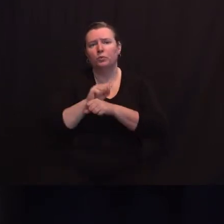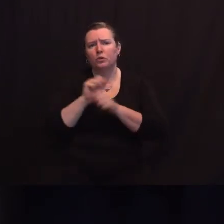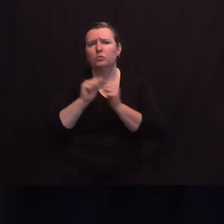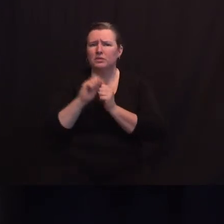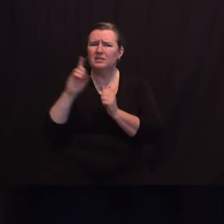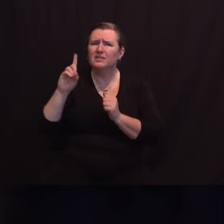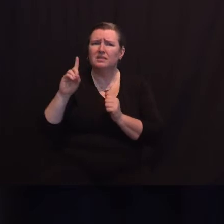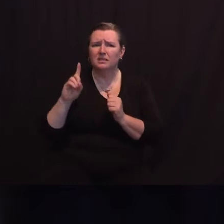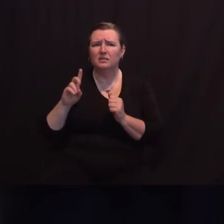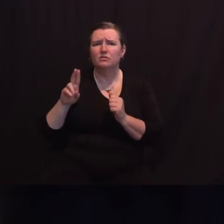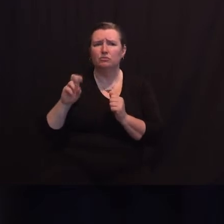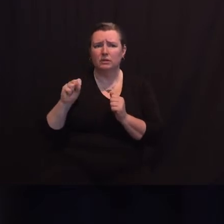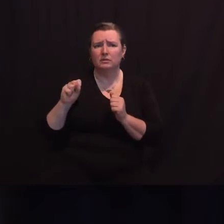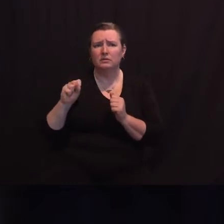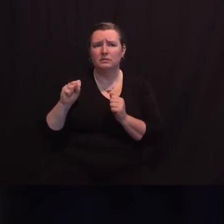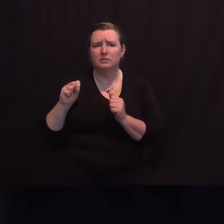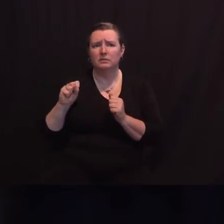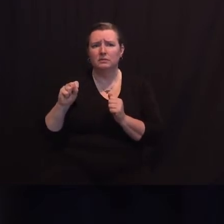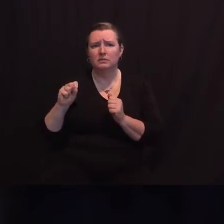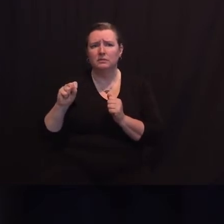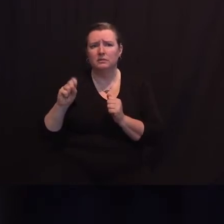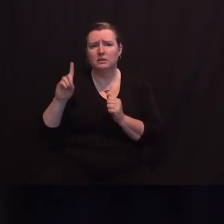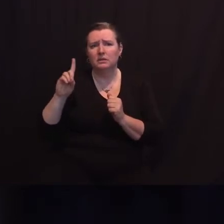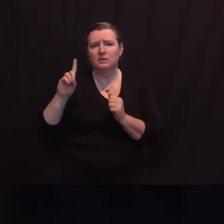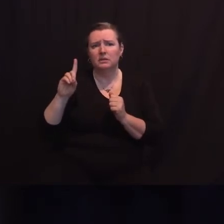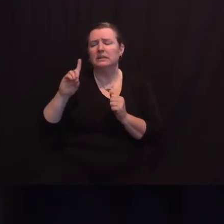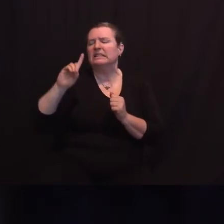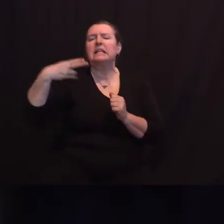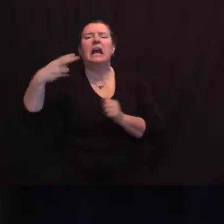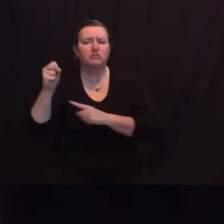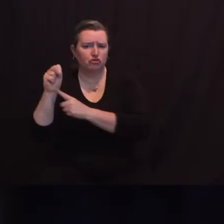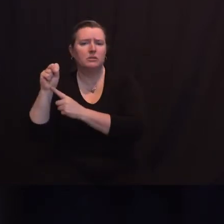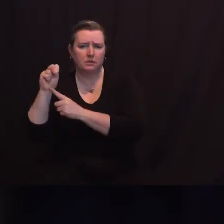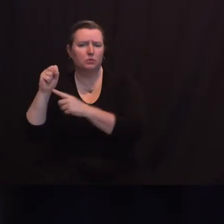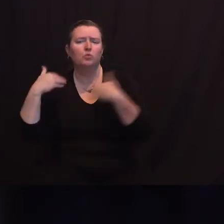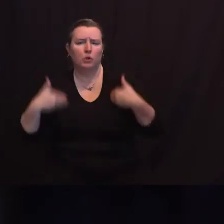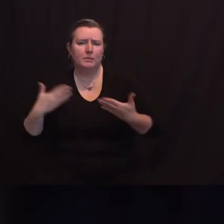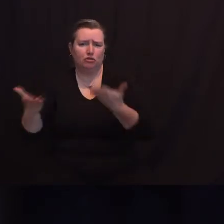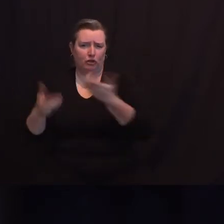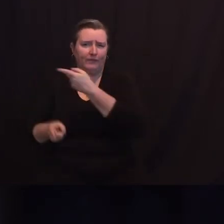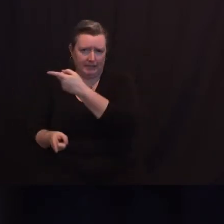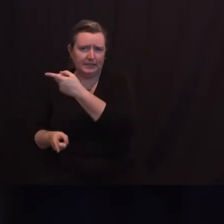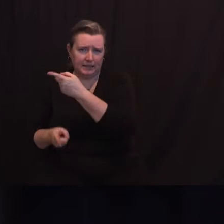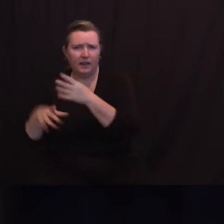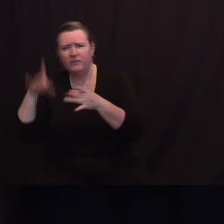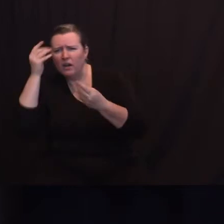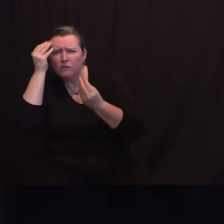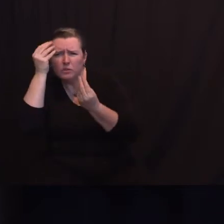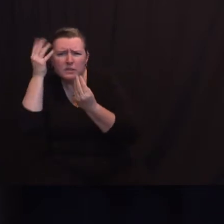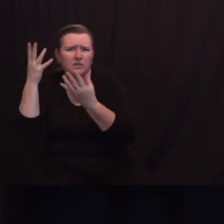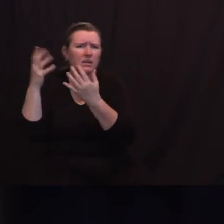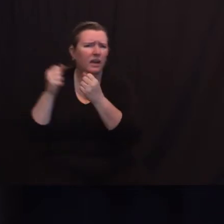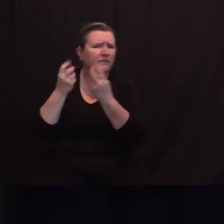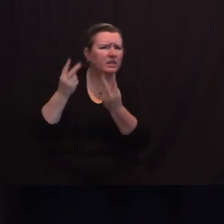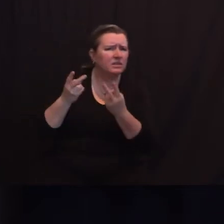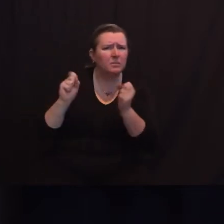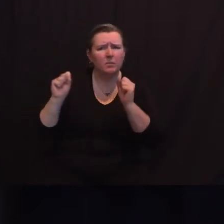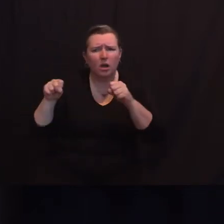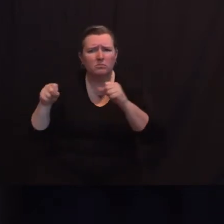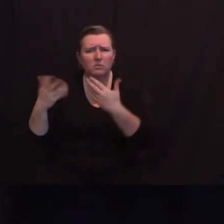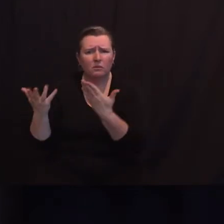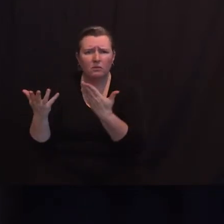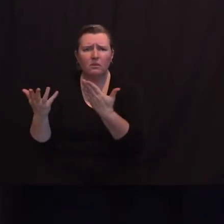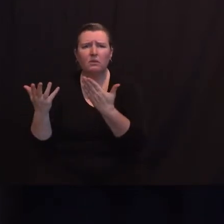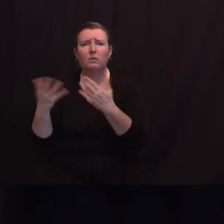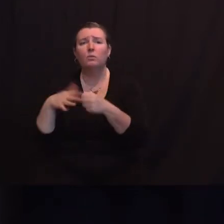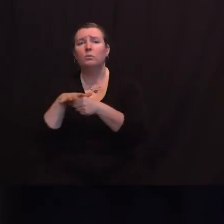many homebound individuals as possible, and our local health departments who are authorized to go into